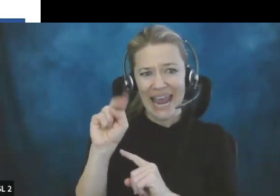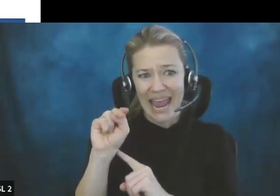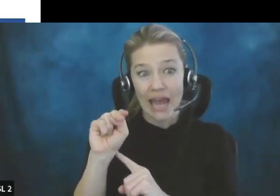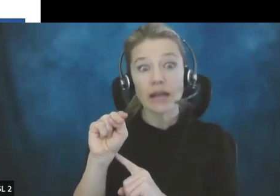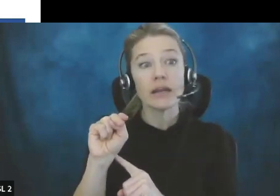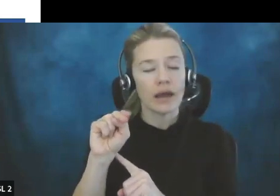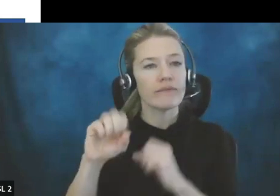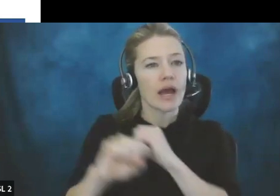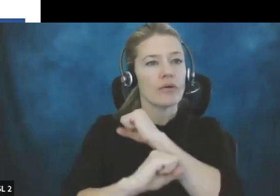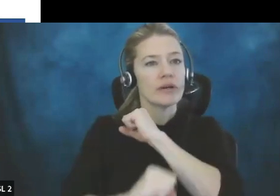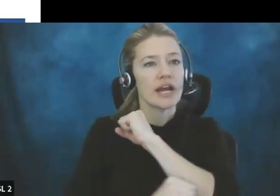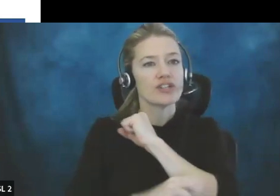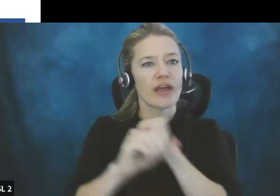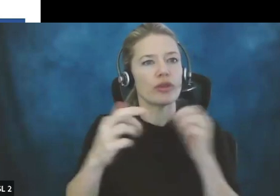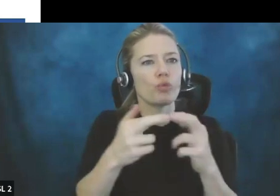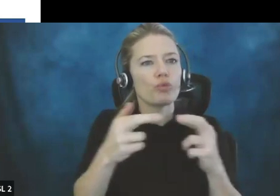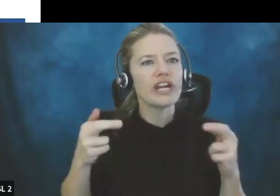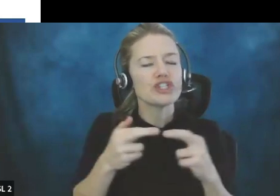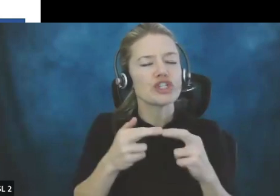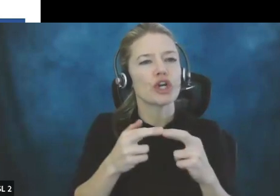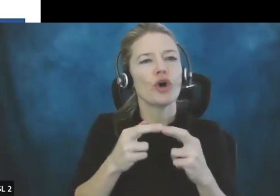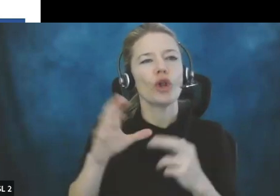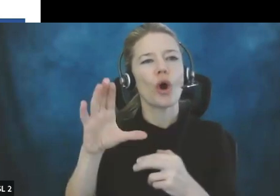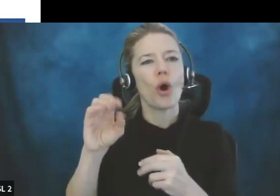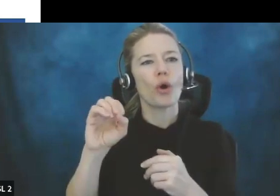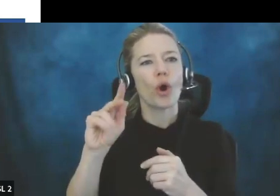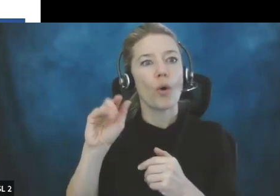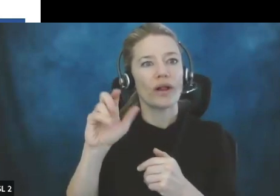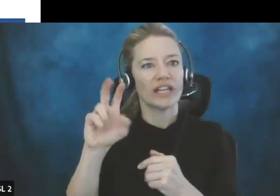Scown Foundation, I want to say, and their regional